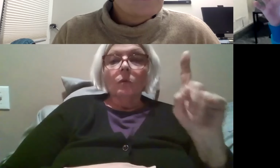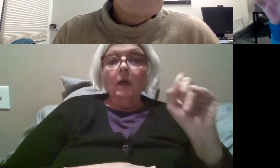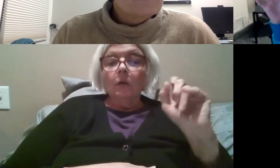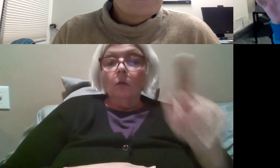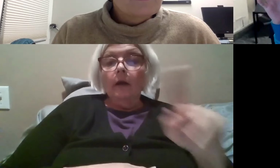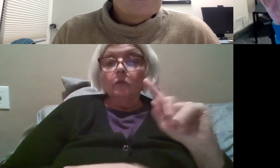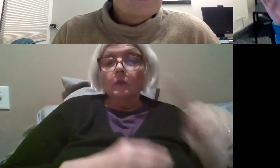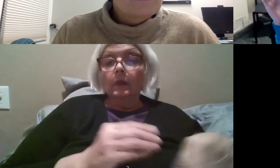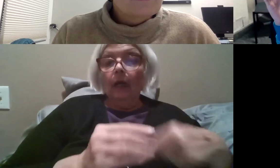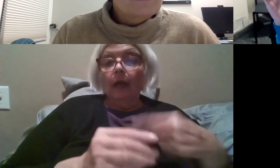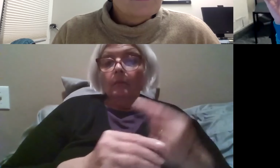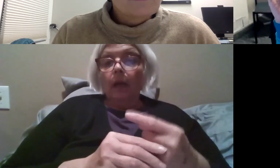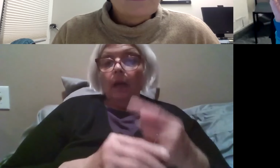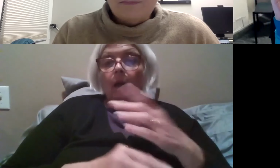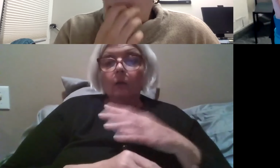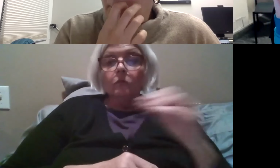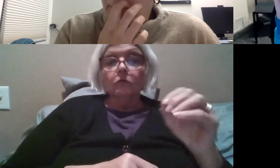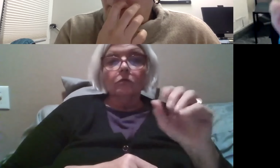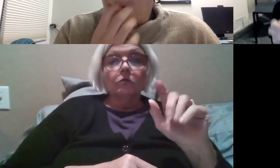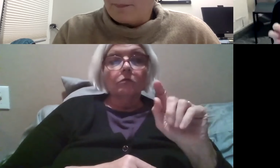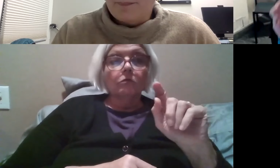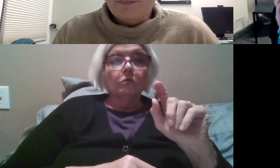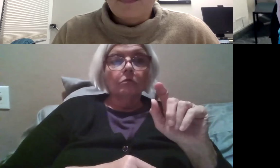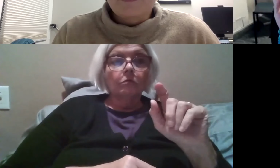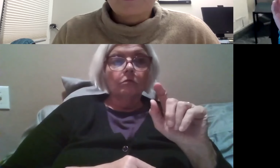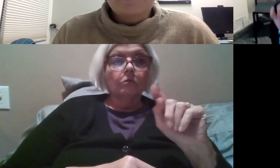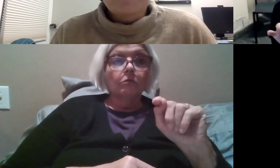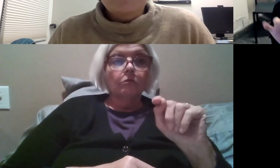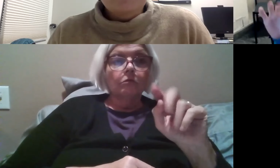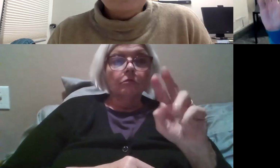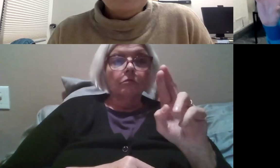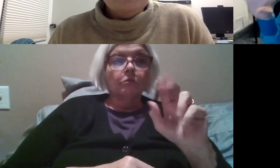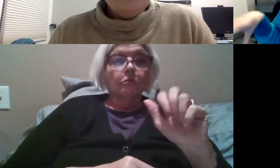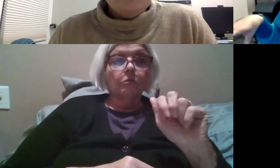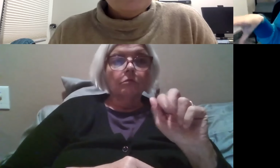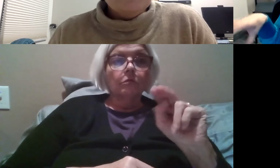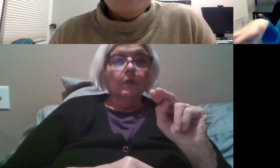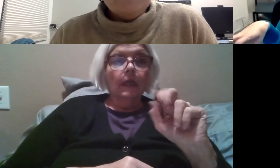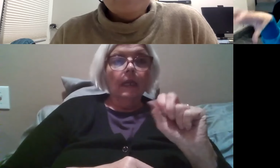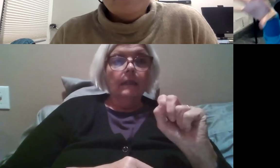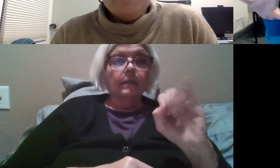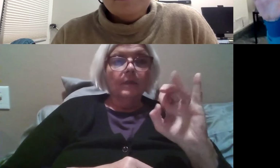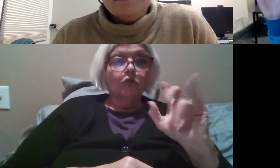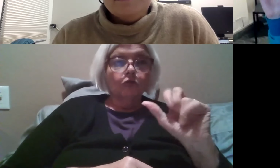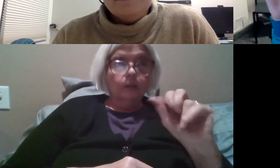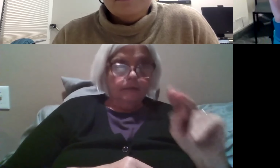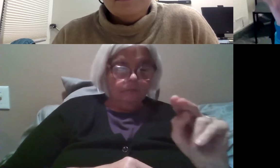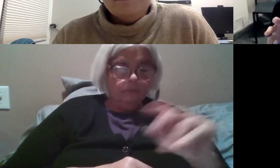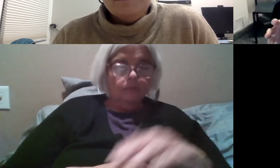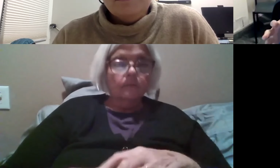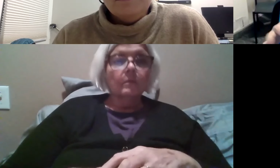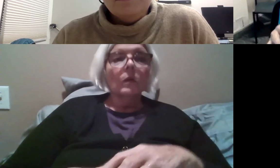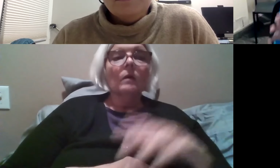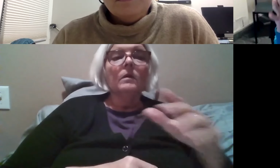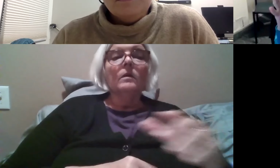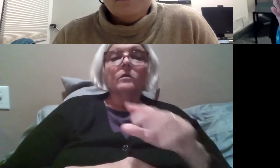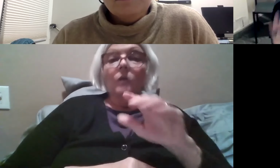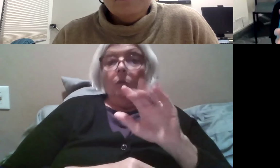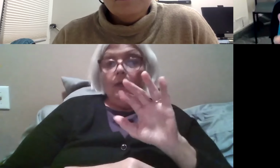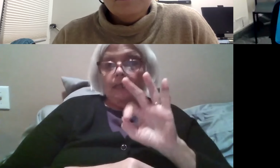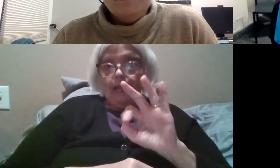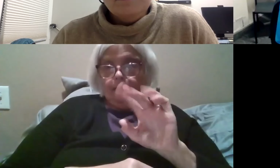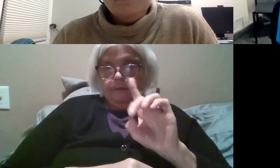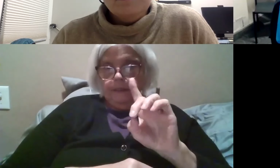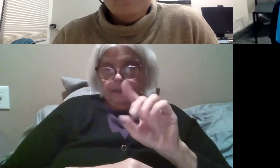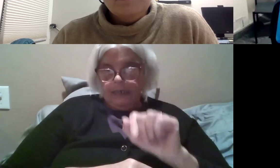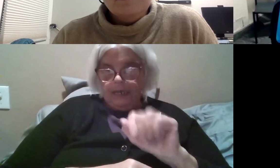slides that when the FDA and CDC independent advisory groups voted